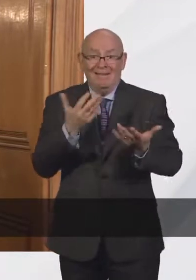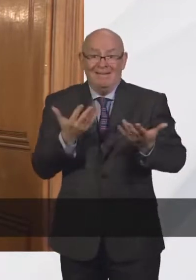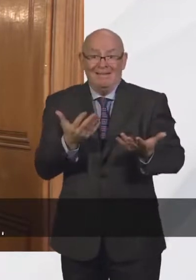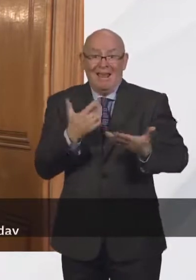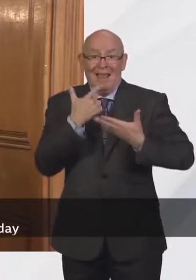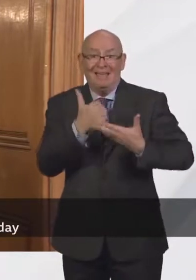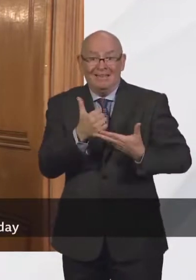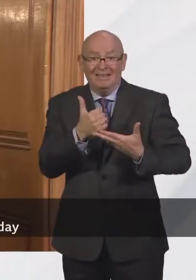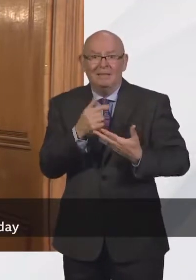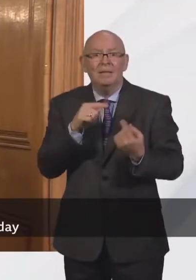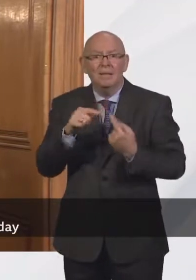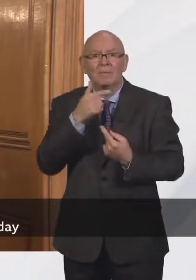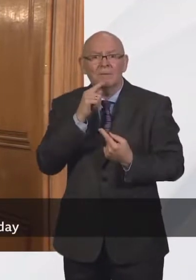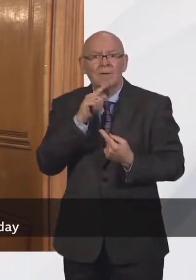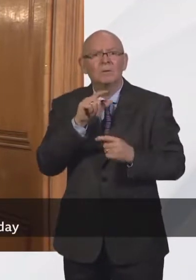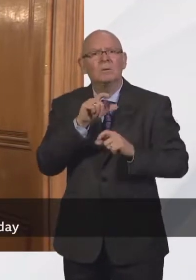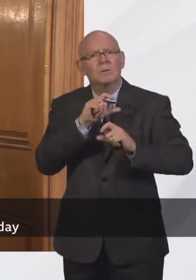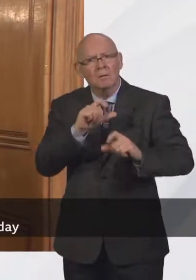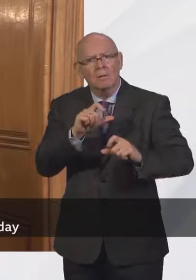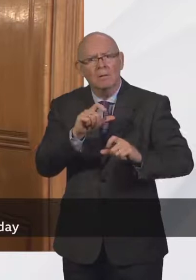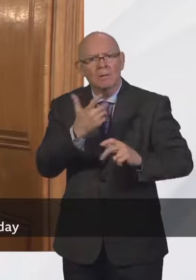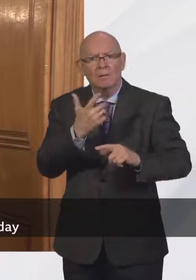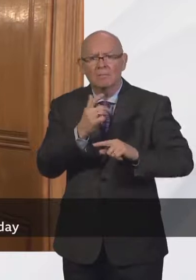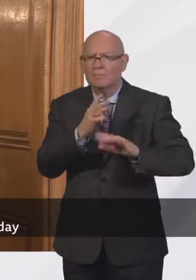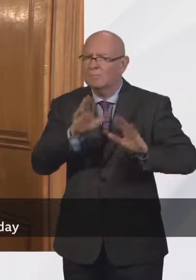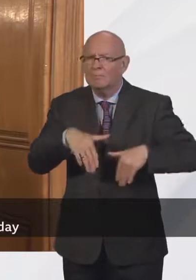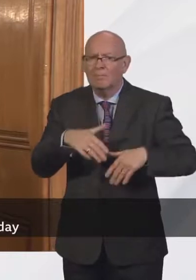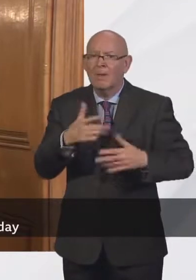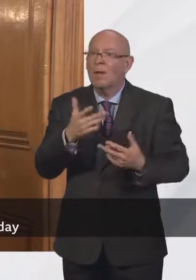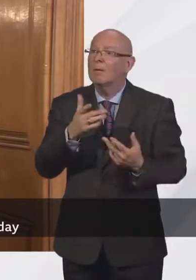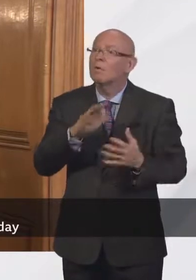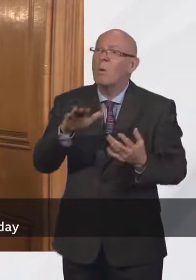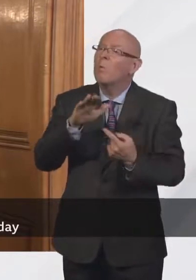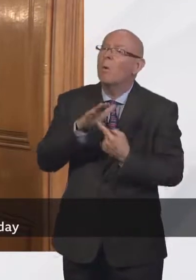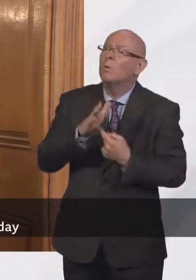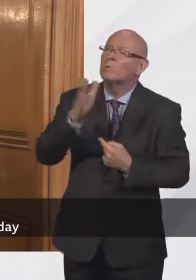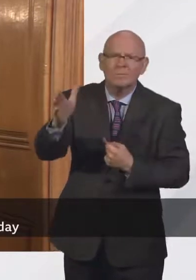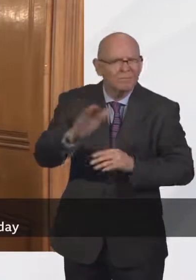create air bridges. So I acutely understand people's